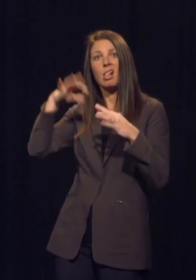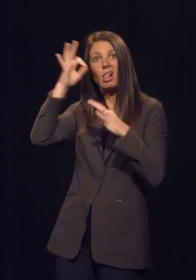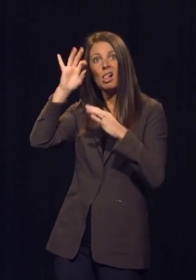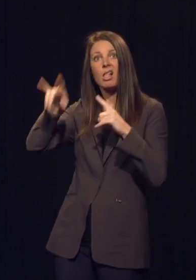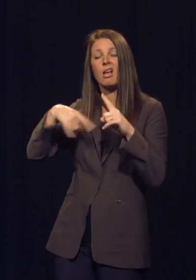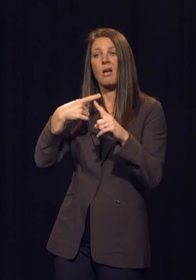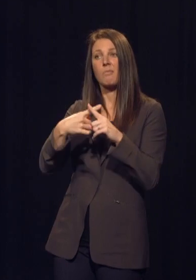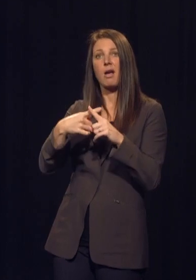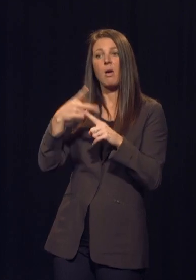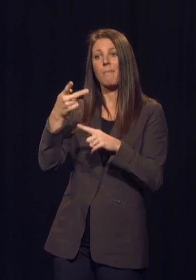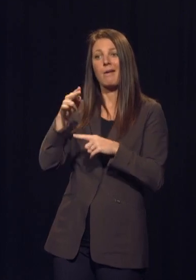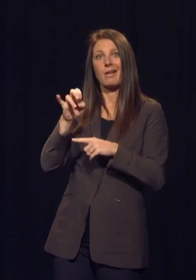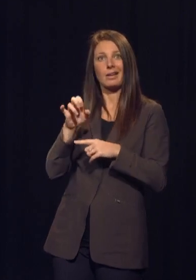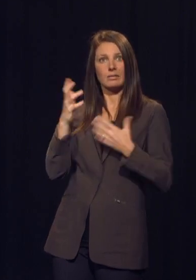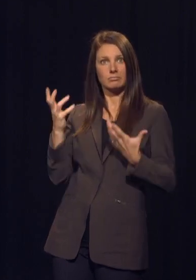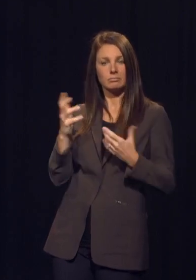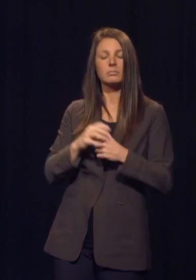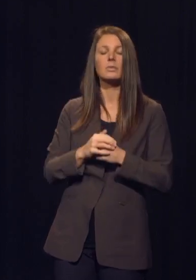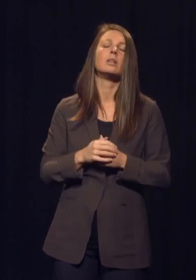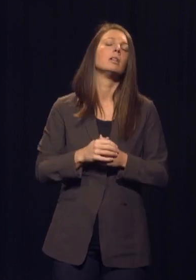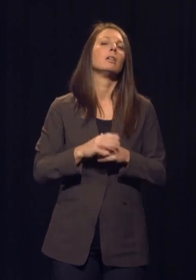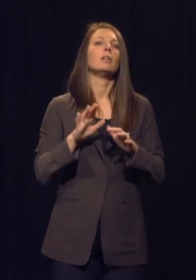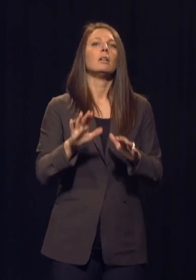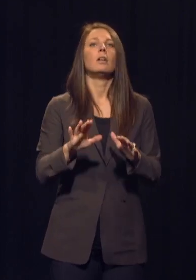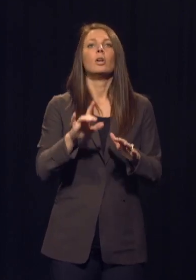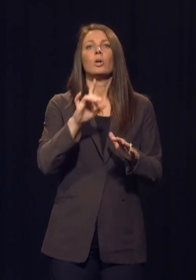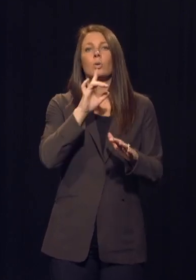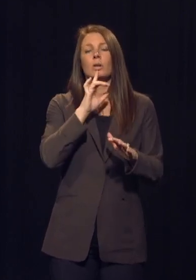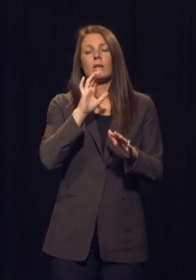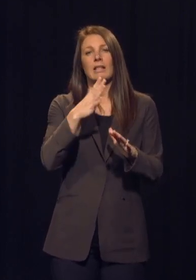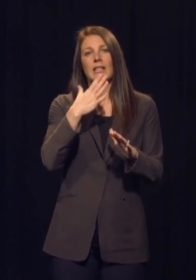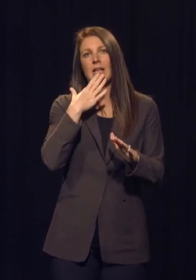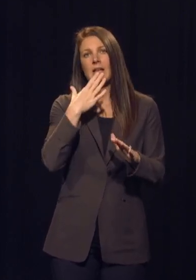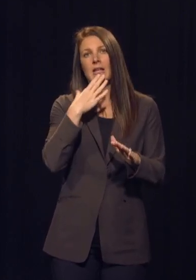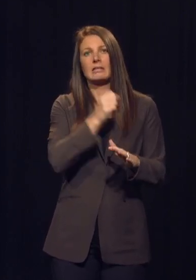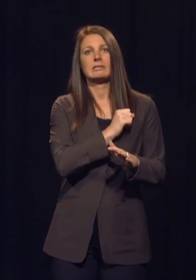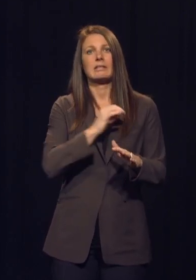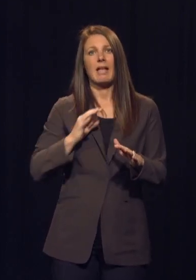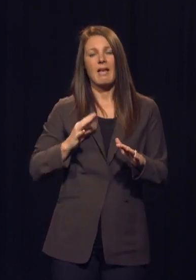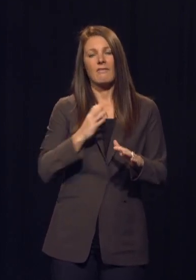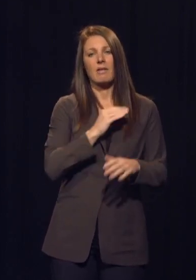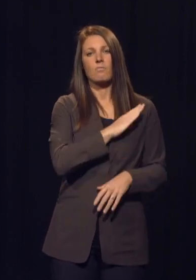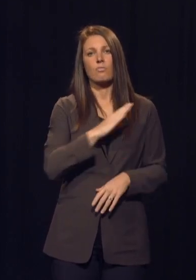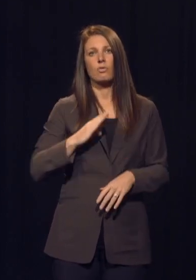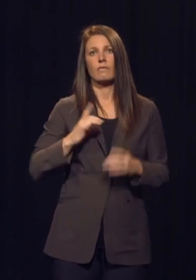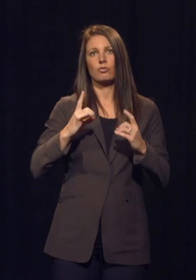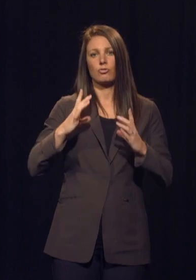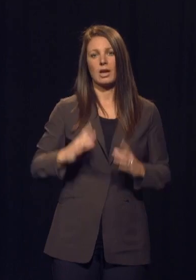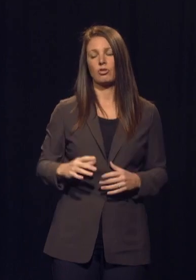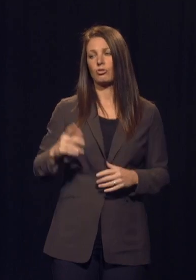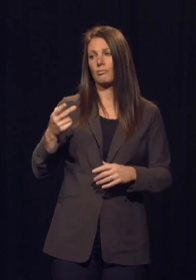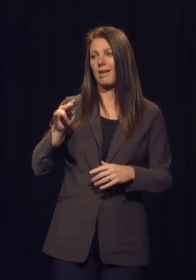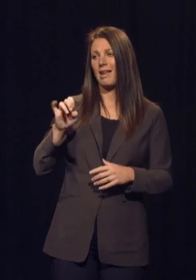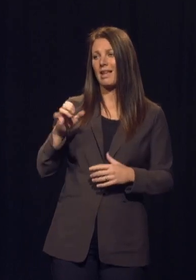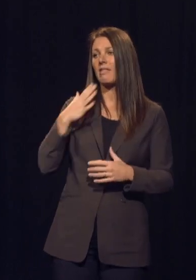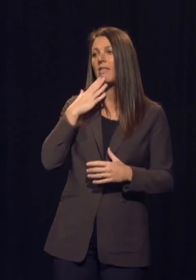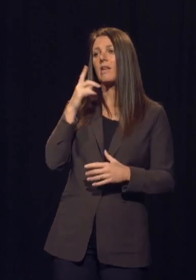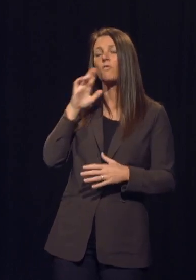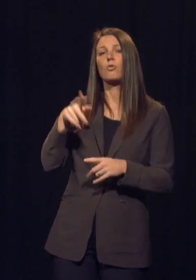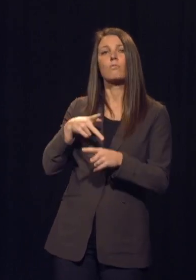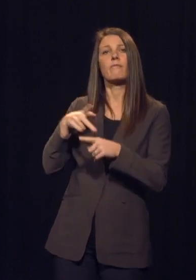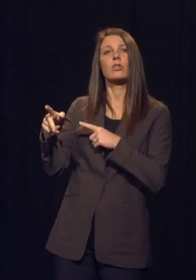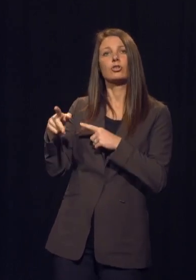it not been for Pennie. I would sincerely like to thank the staff and the board of directors at Pennie. Thank you for your